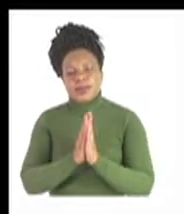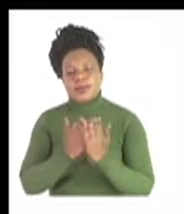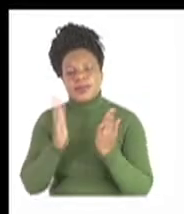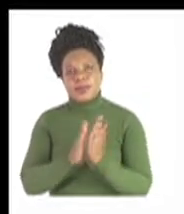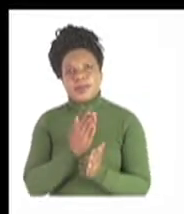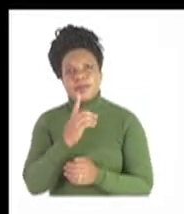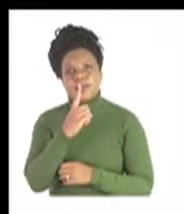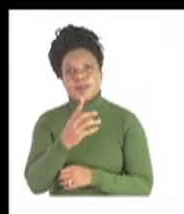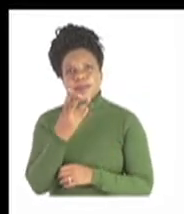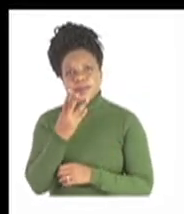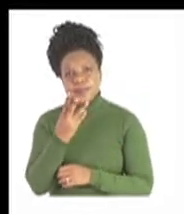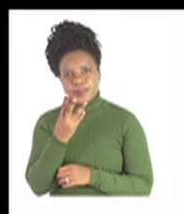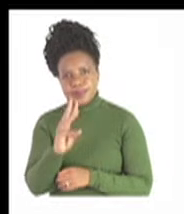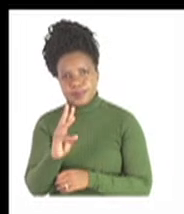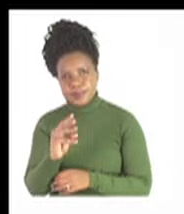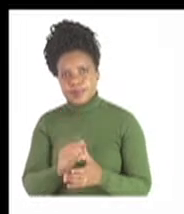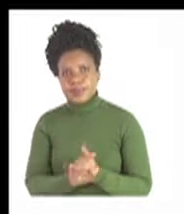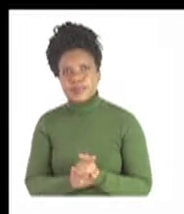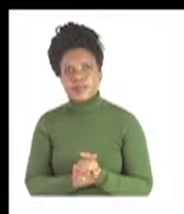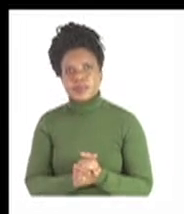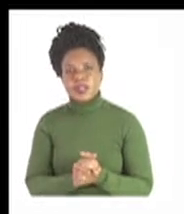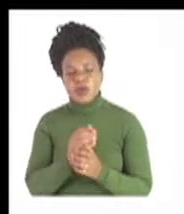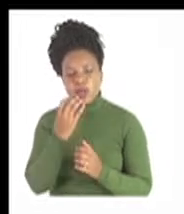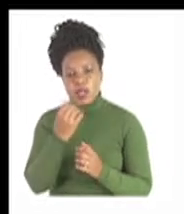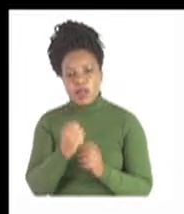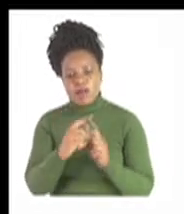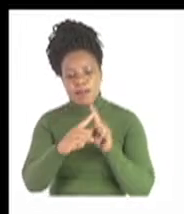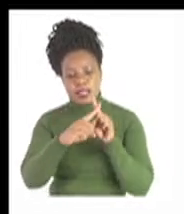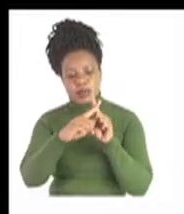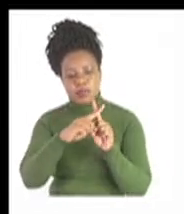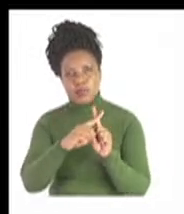Page 16, there is a multiple table